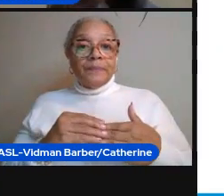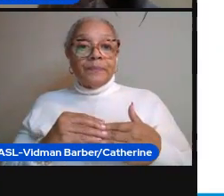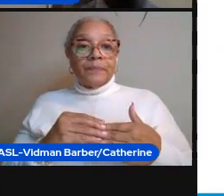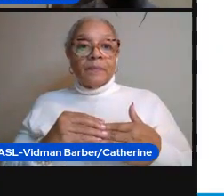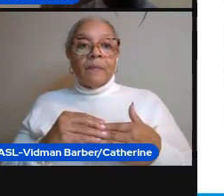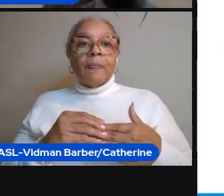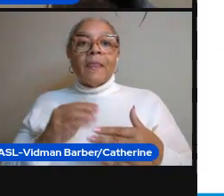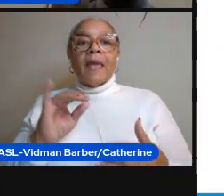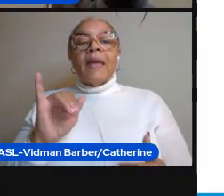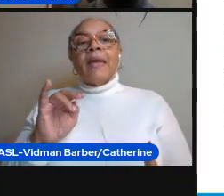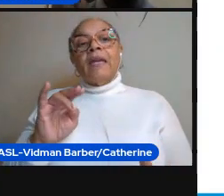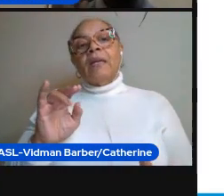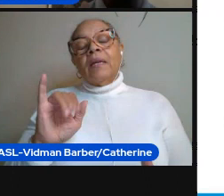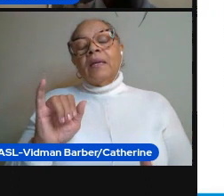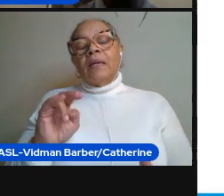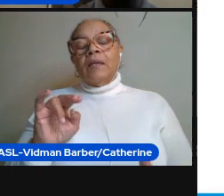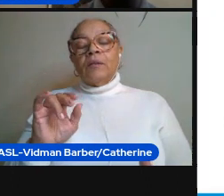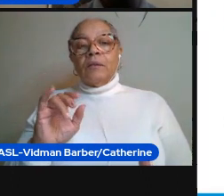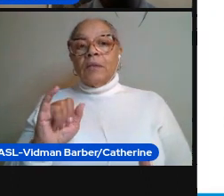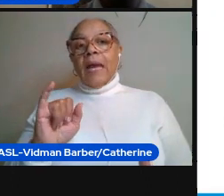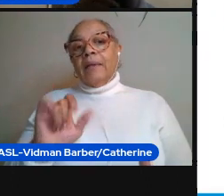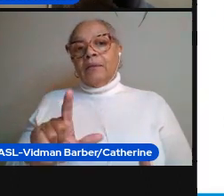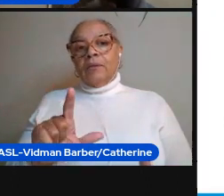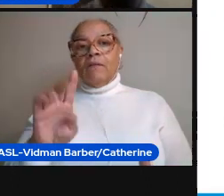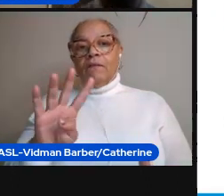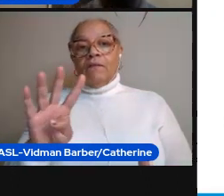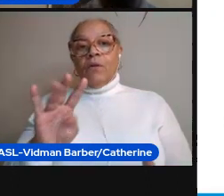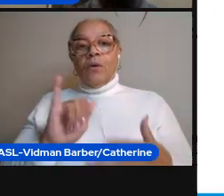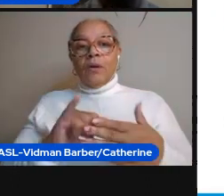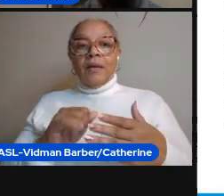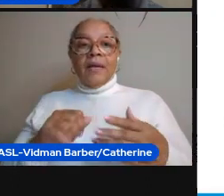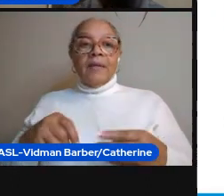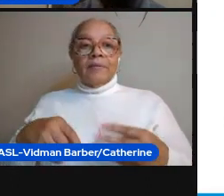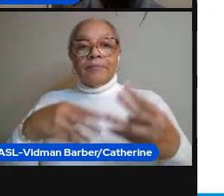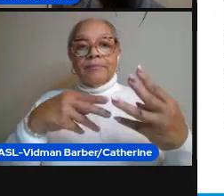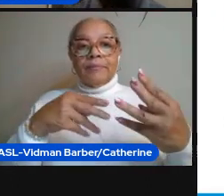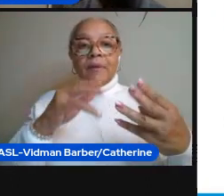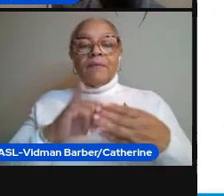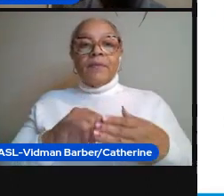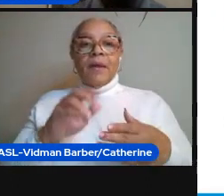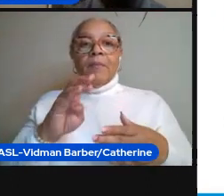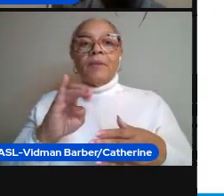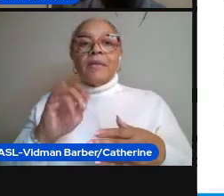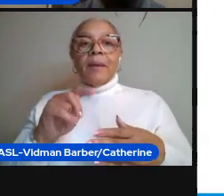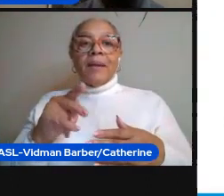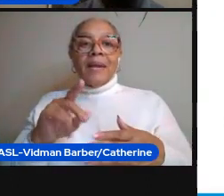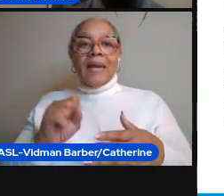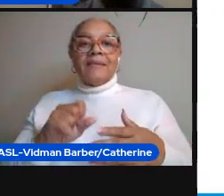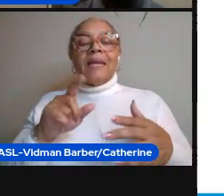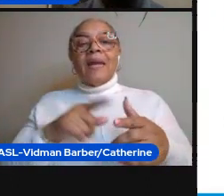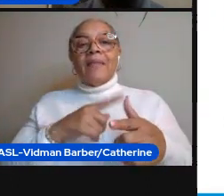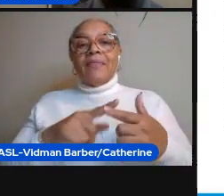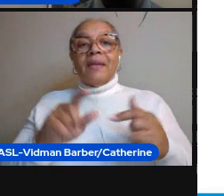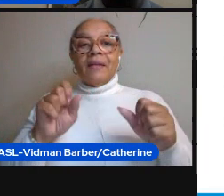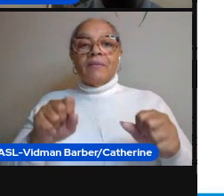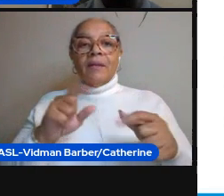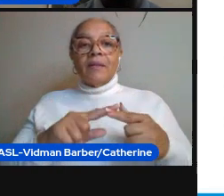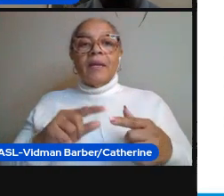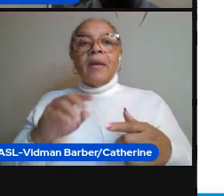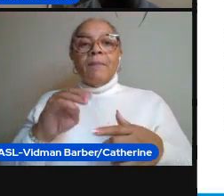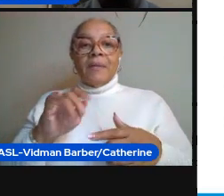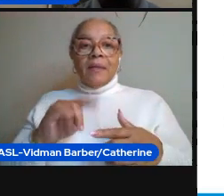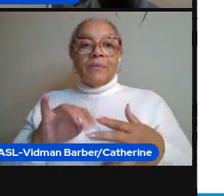interleukin-4 induced gene 1 is upstream of these metabolites, and it potentially is catabolizing